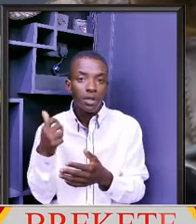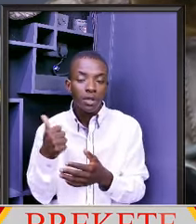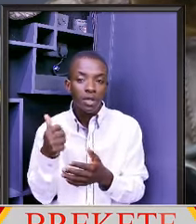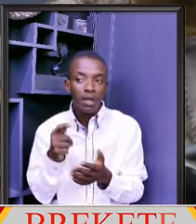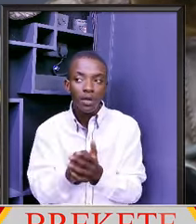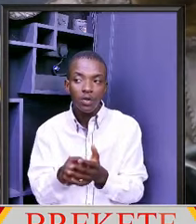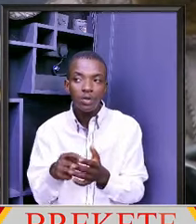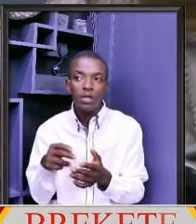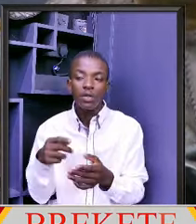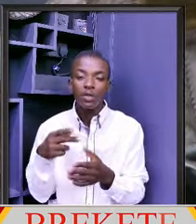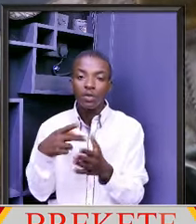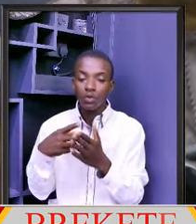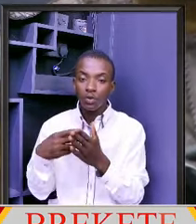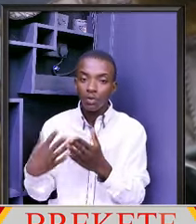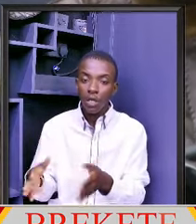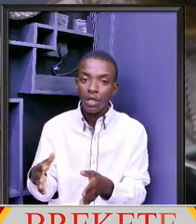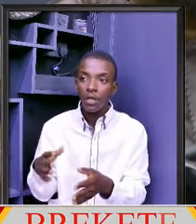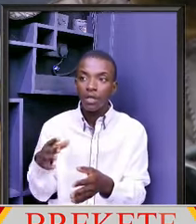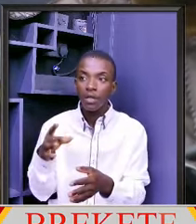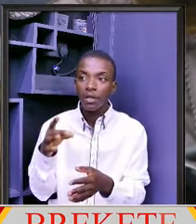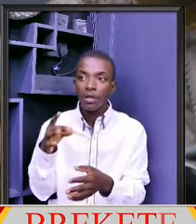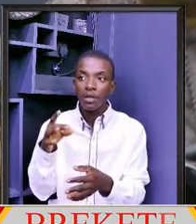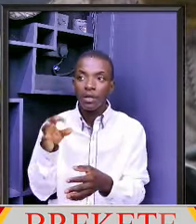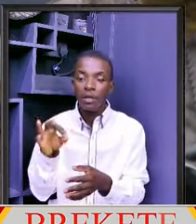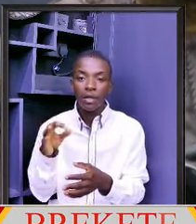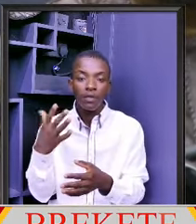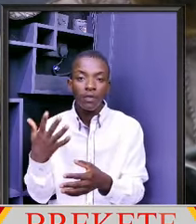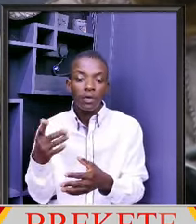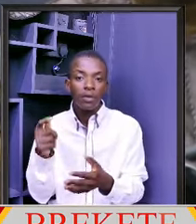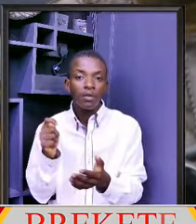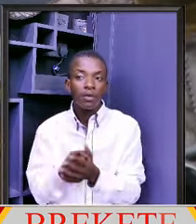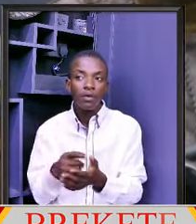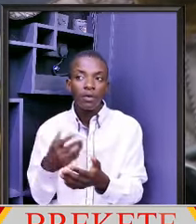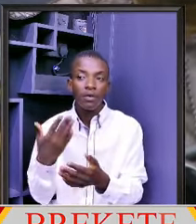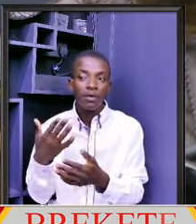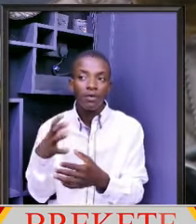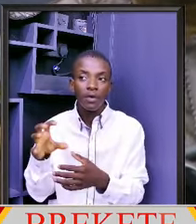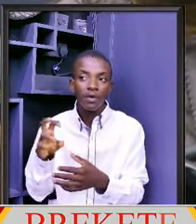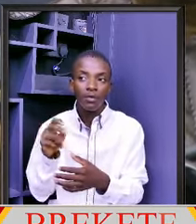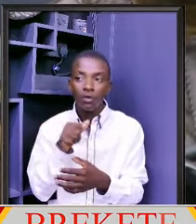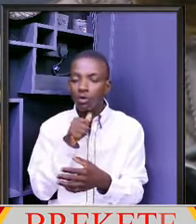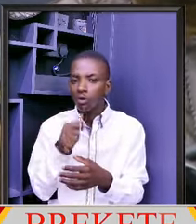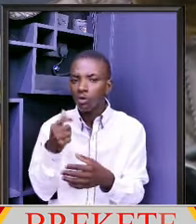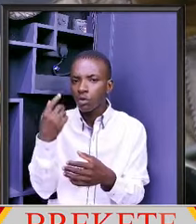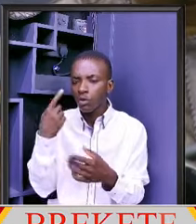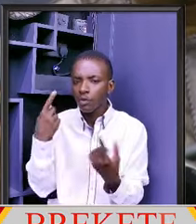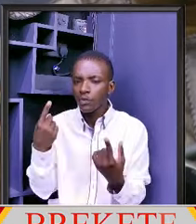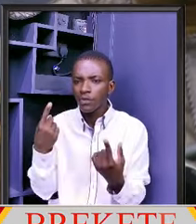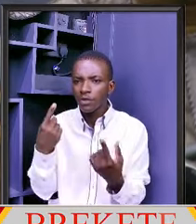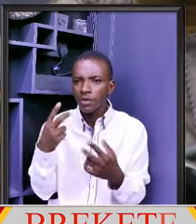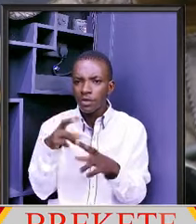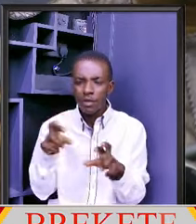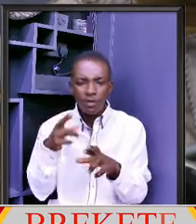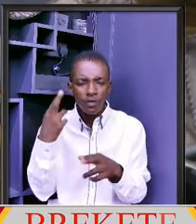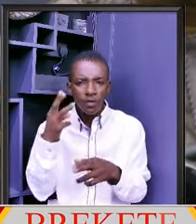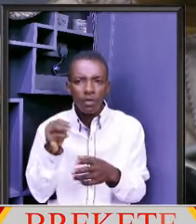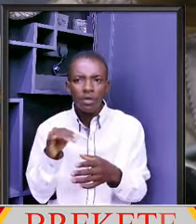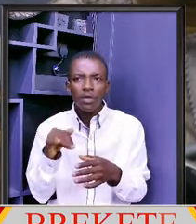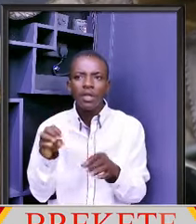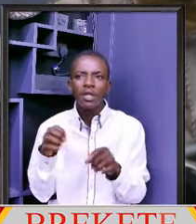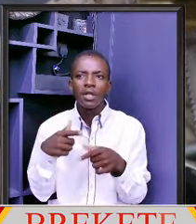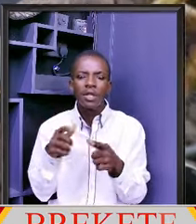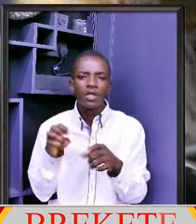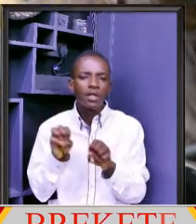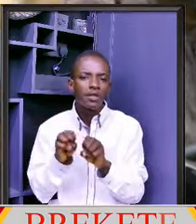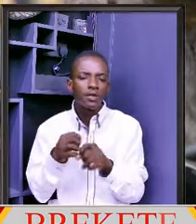lie to us, say, we make 10,000. And we spend 9,995. Remaining 500 naira. We will not even investigate him. Let people tell